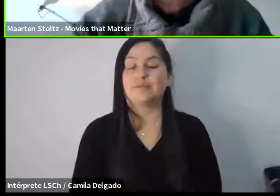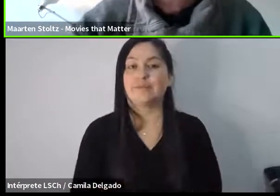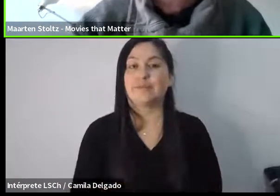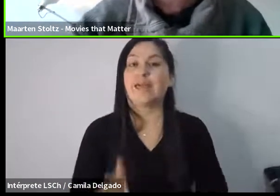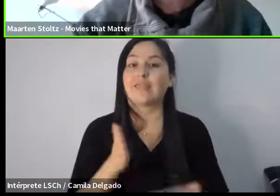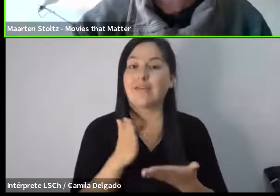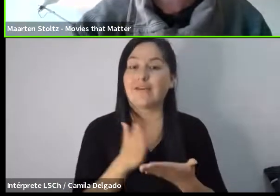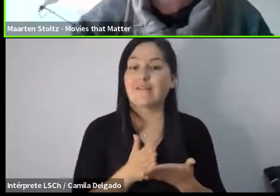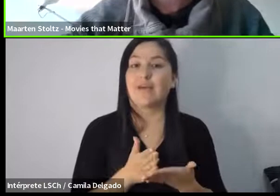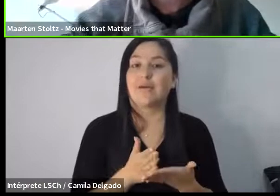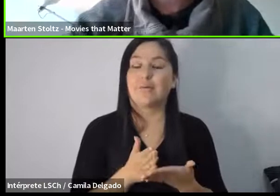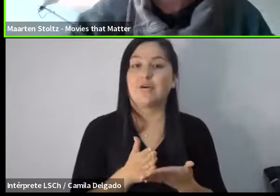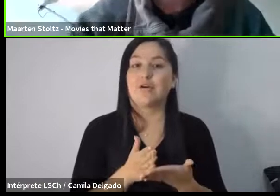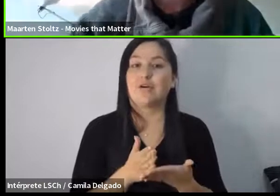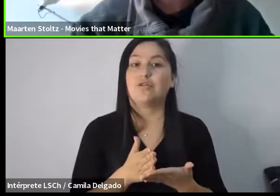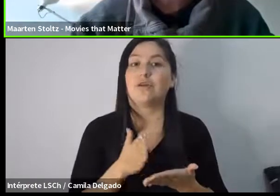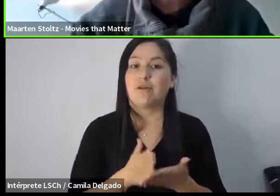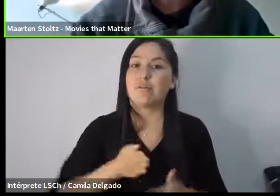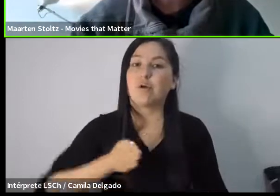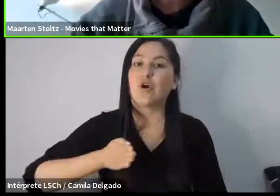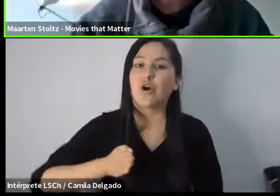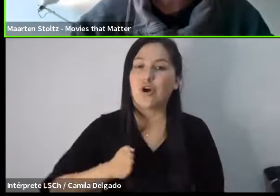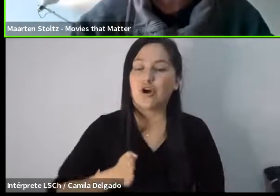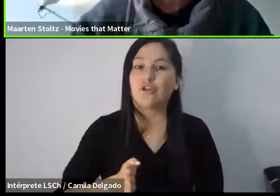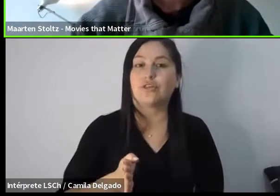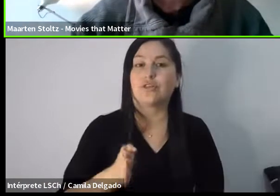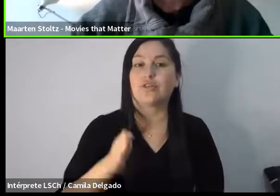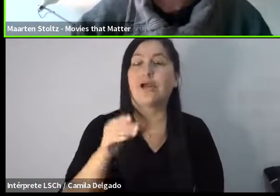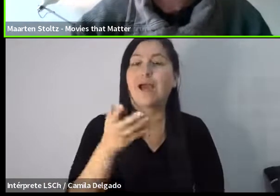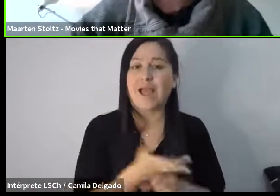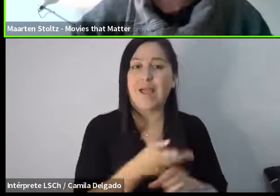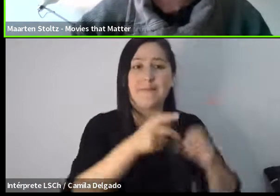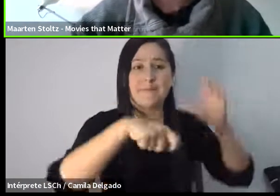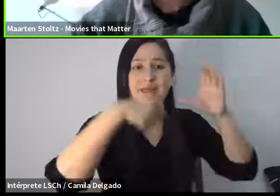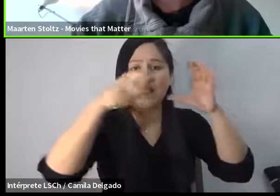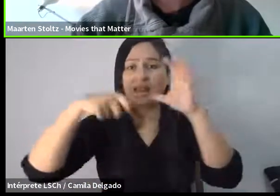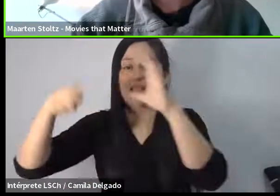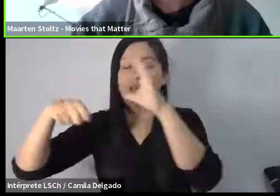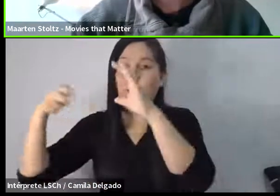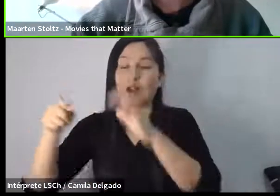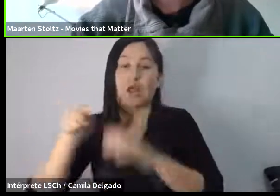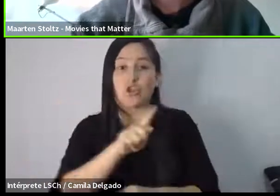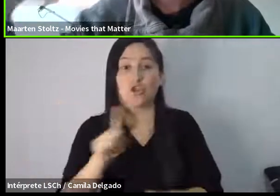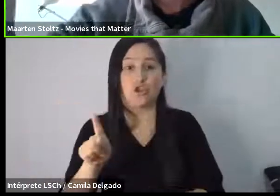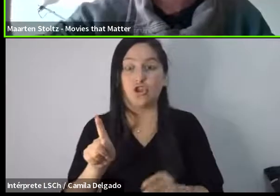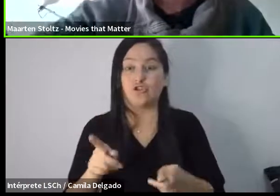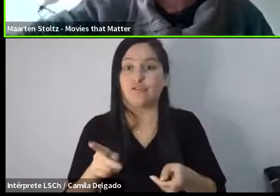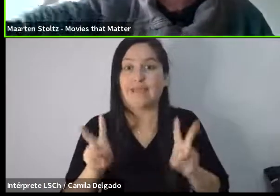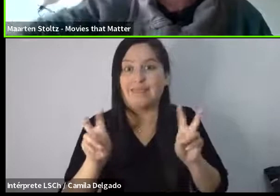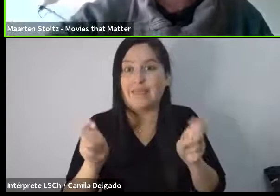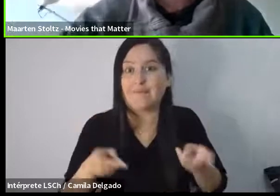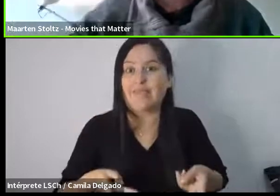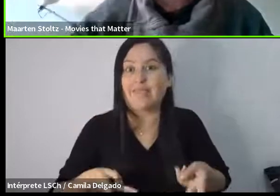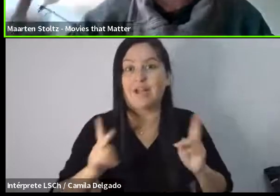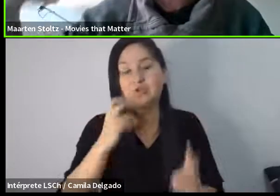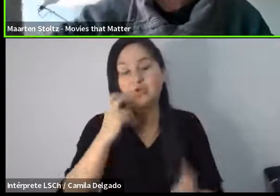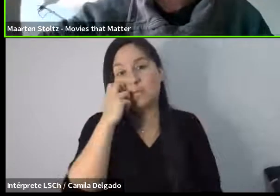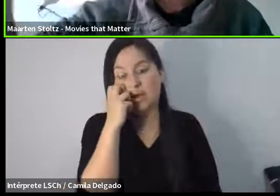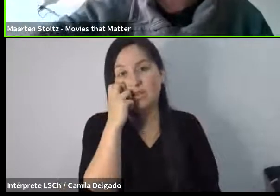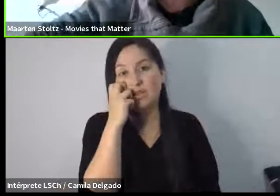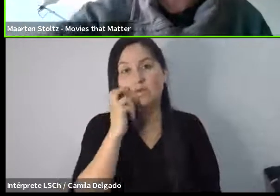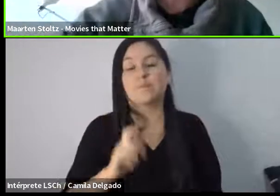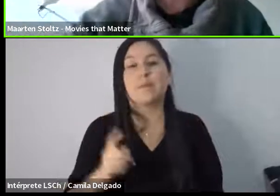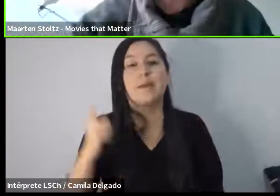there, not only human rights related, of course, but please think about your distribution